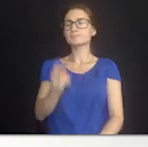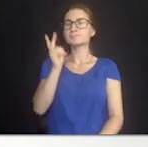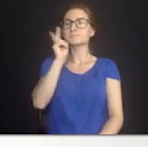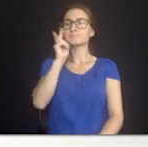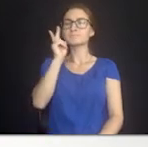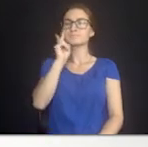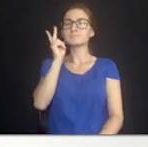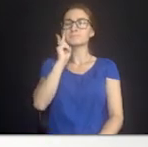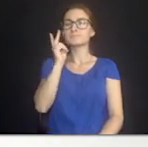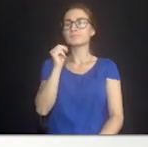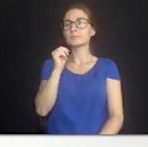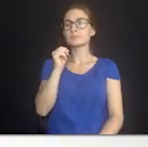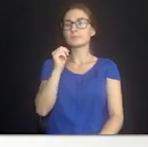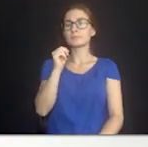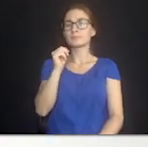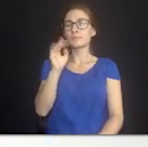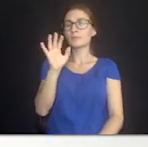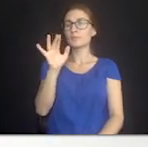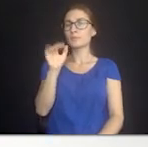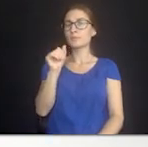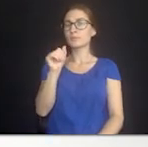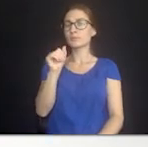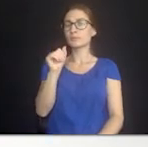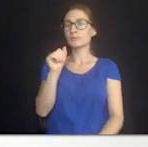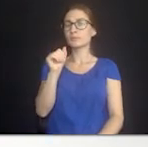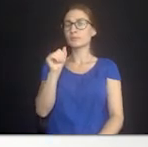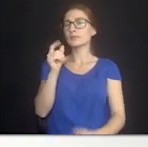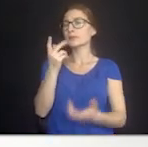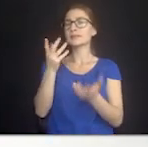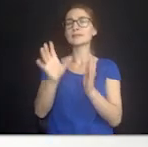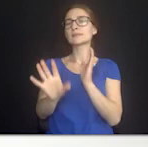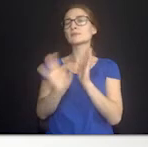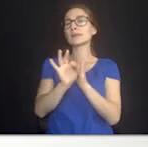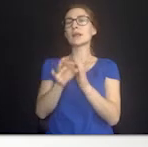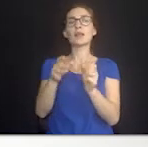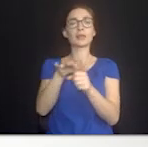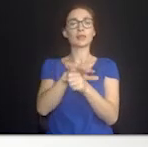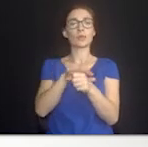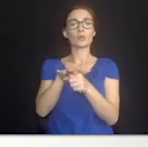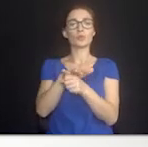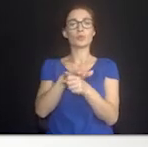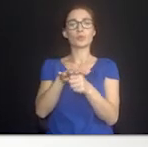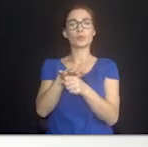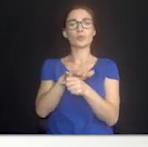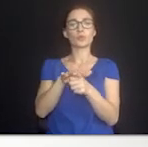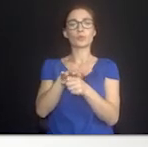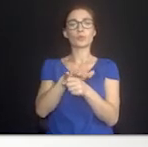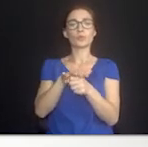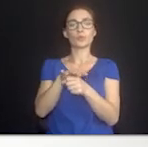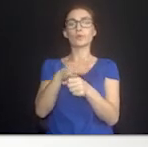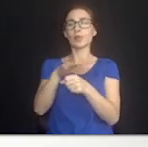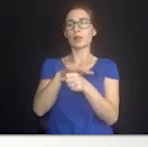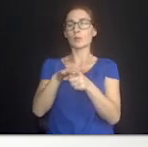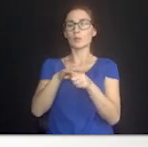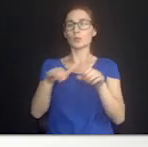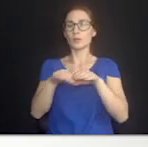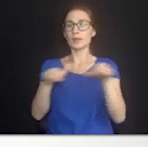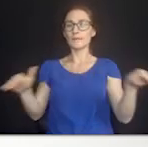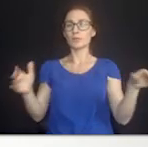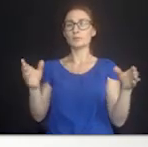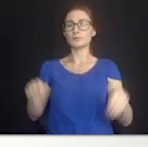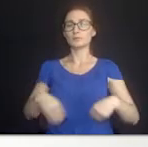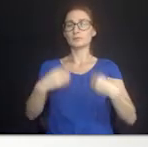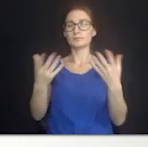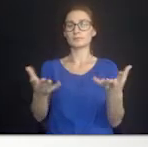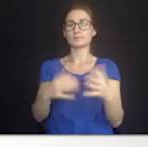And let's look at our service area. We could actually, let's go with a local. Let's see what's available on